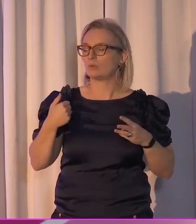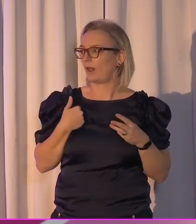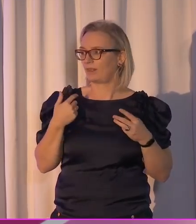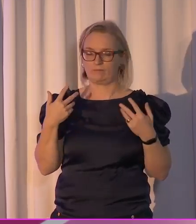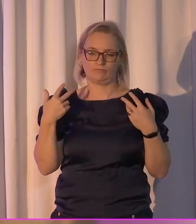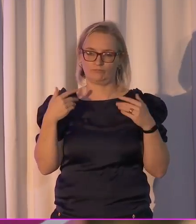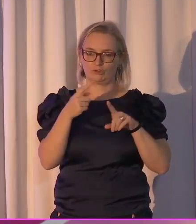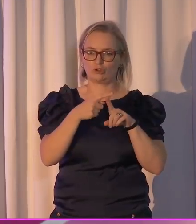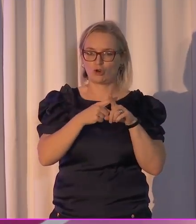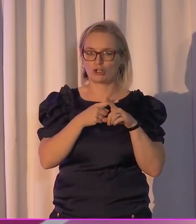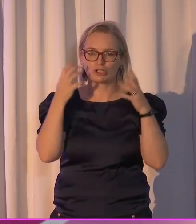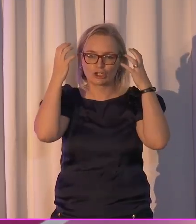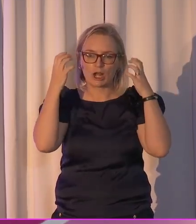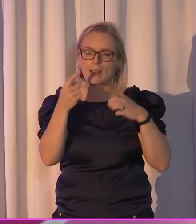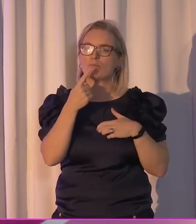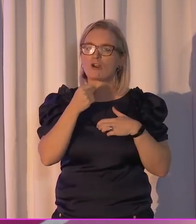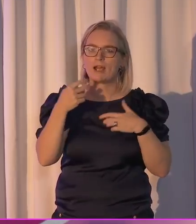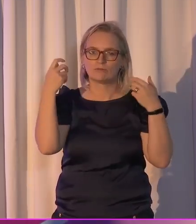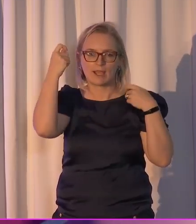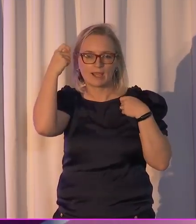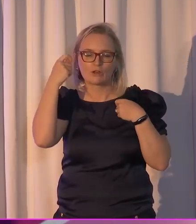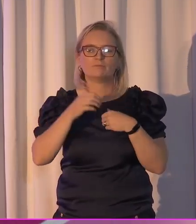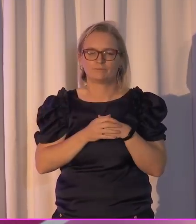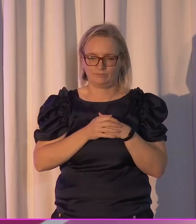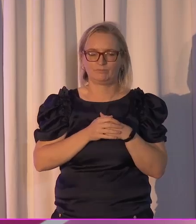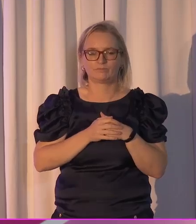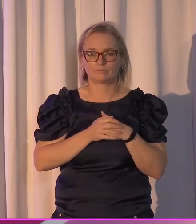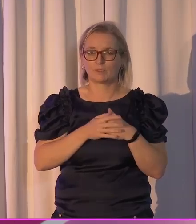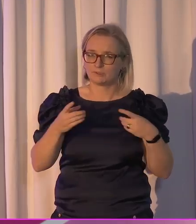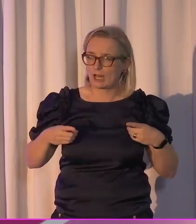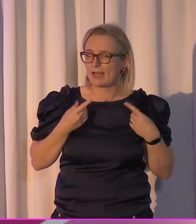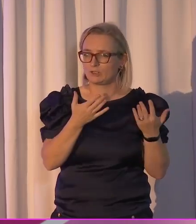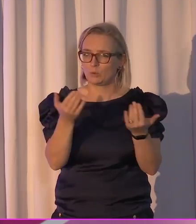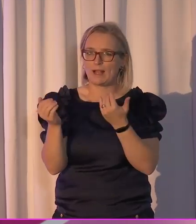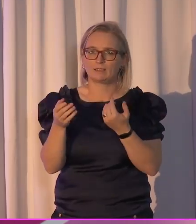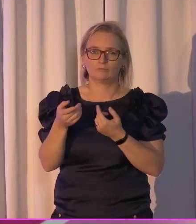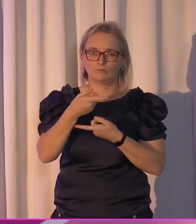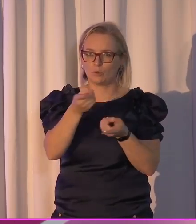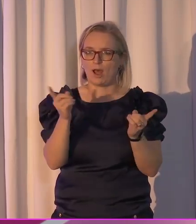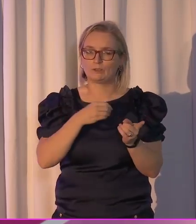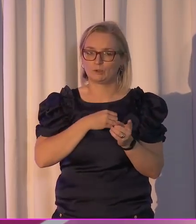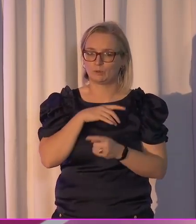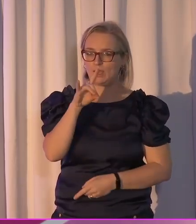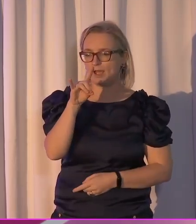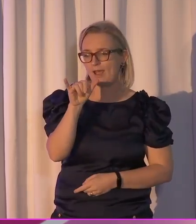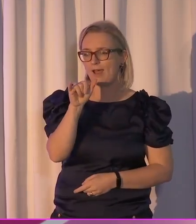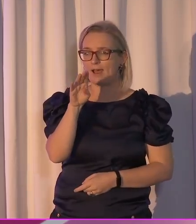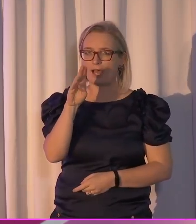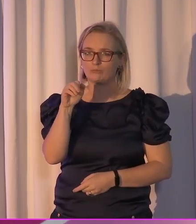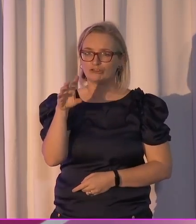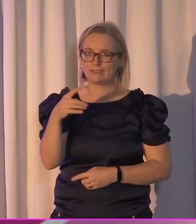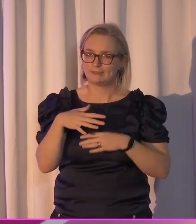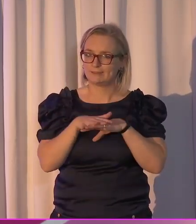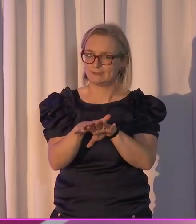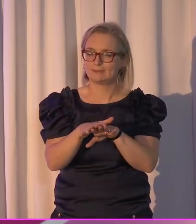hair. I'm really delighted to welcome everyone to this year's hybrid annual conference. As you